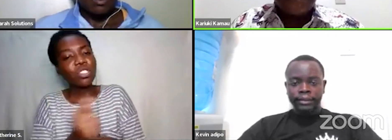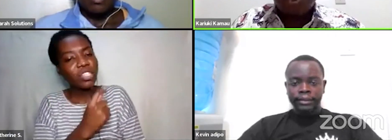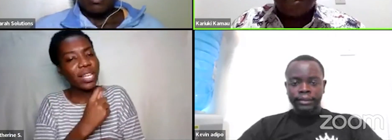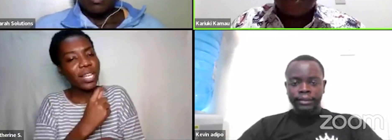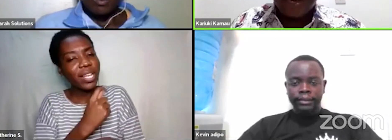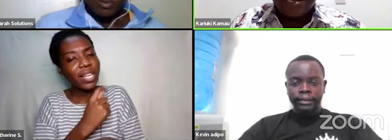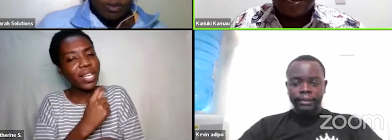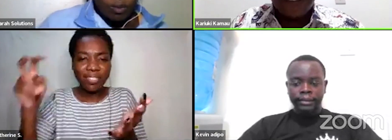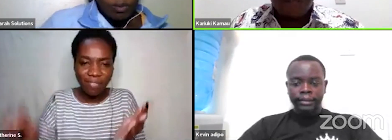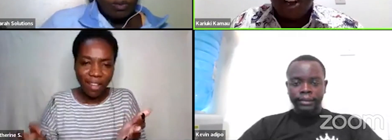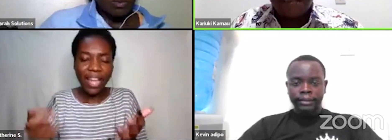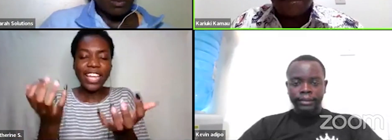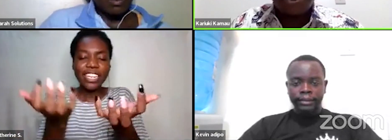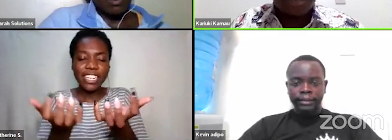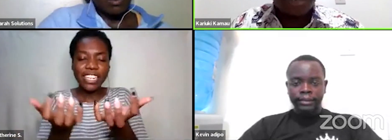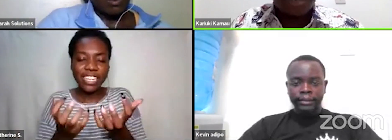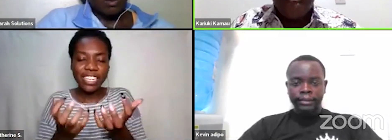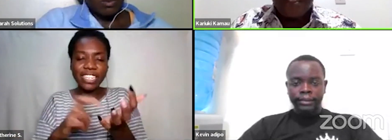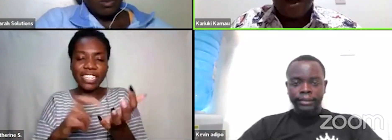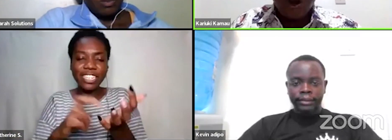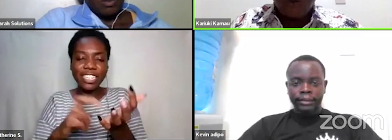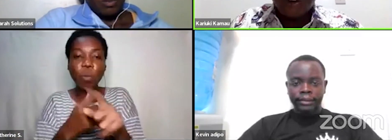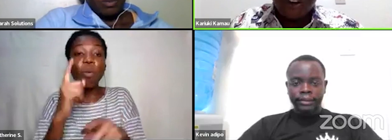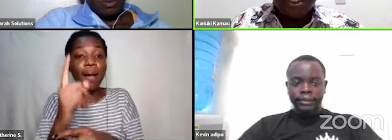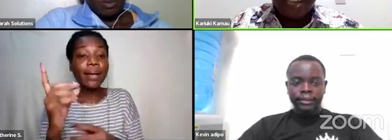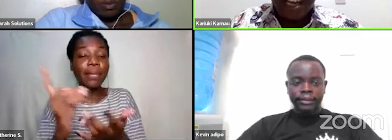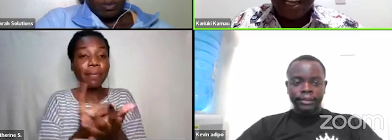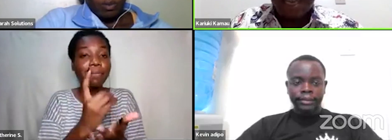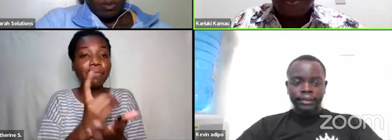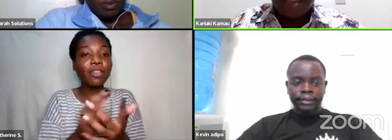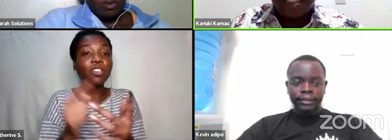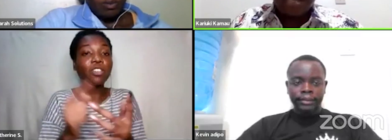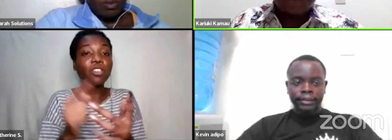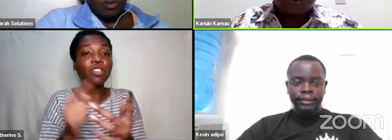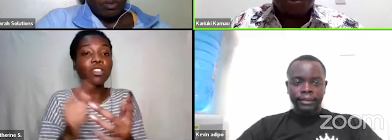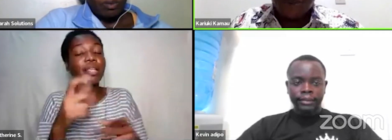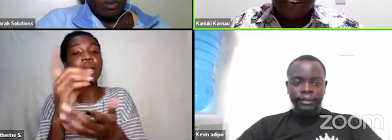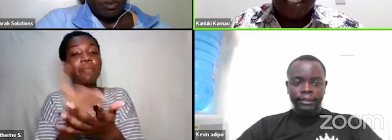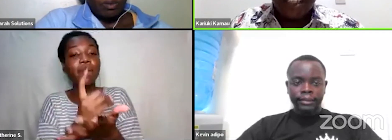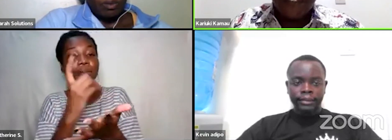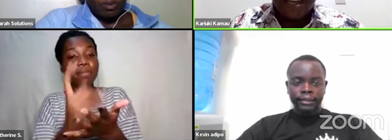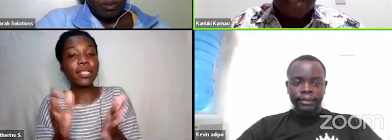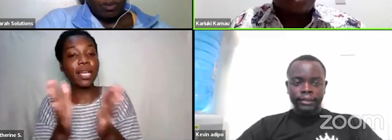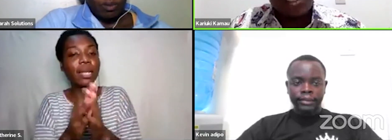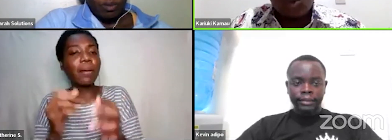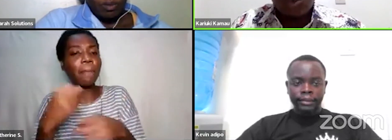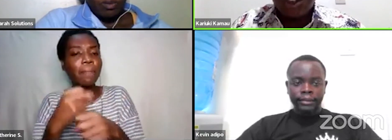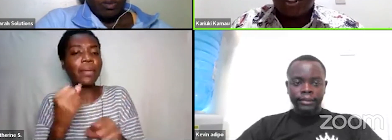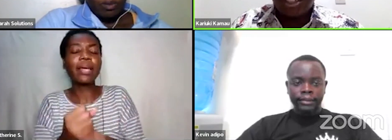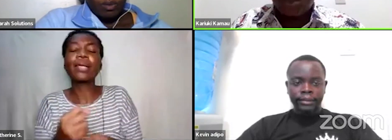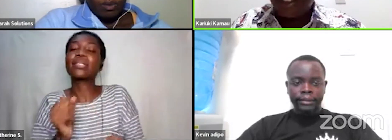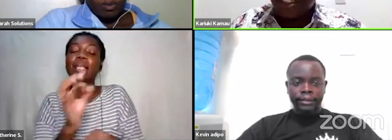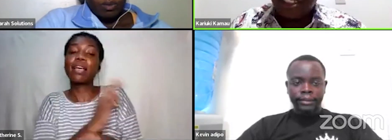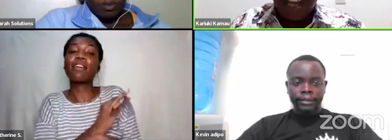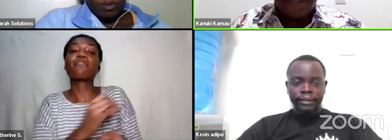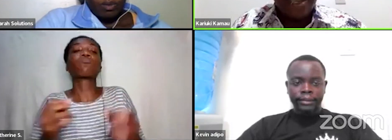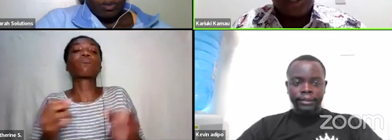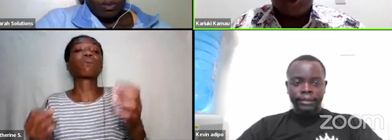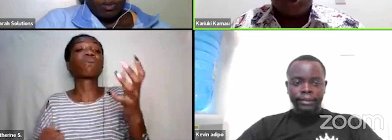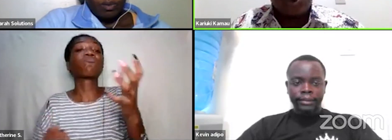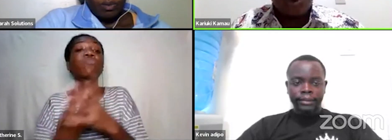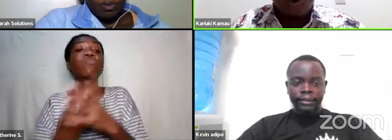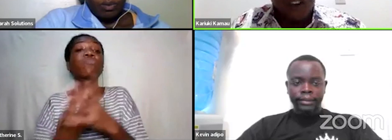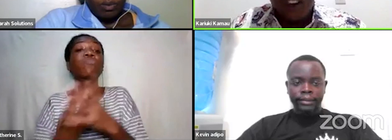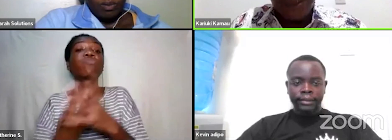and if transferring from one department to the other will not enable that staff to be productive, it is good you sit with this staff